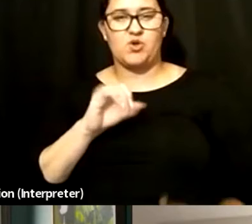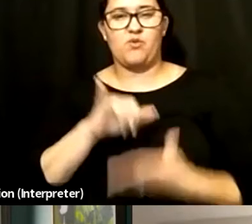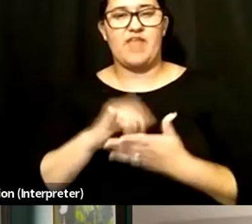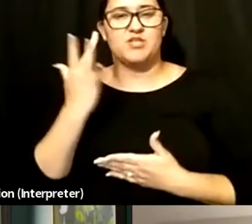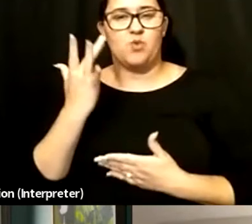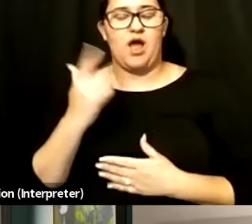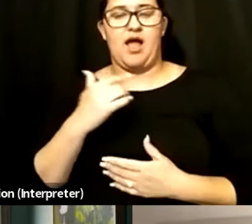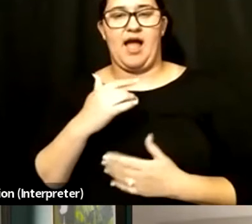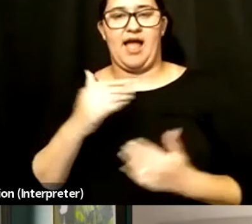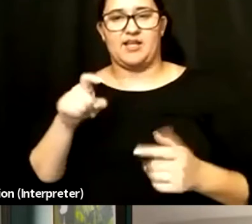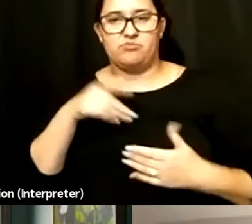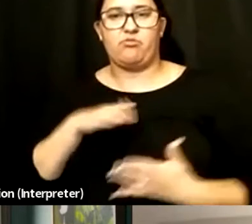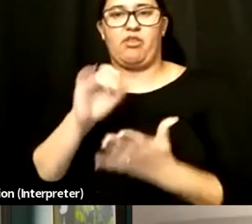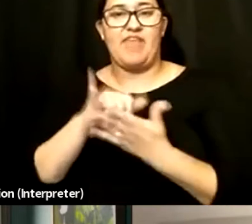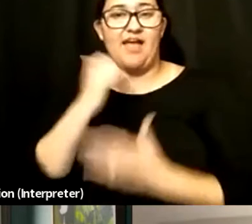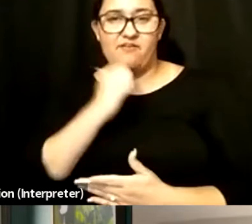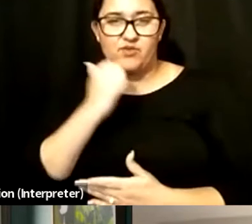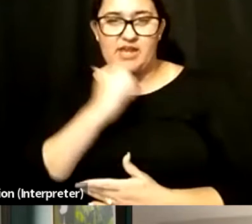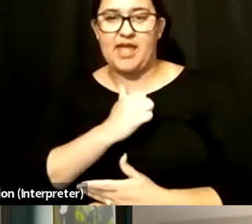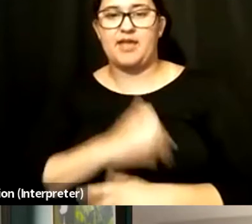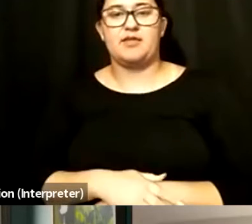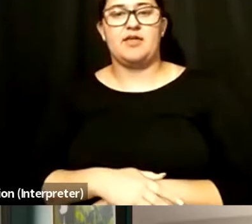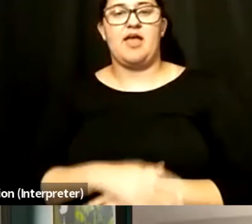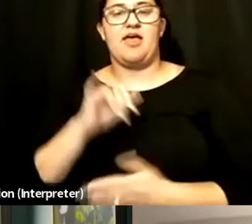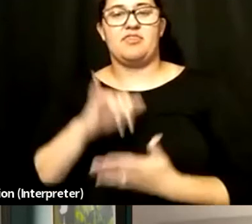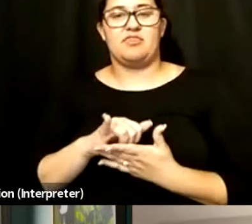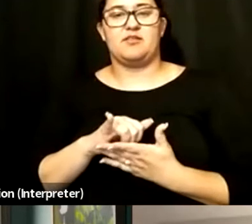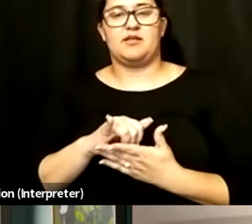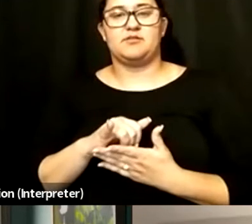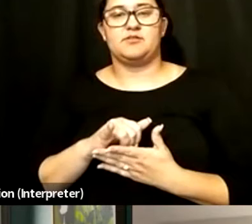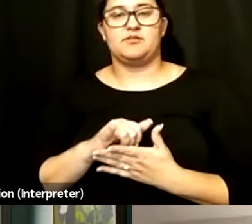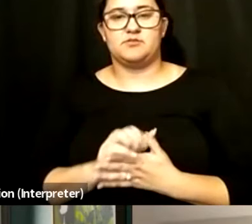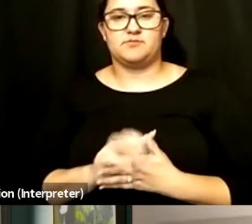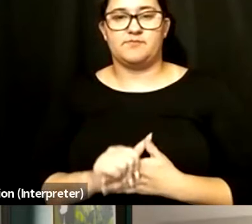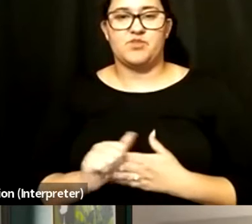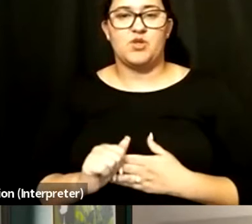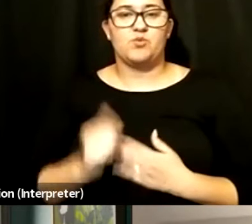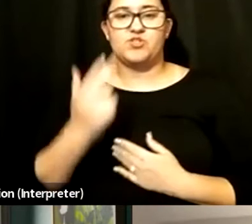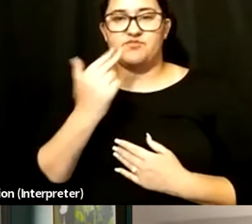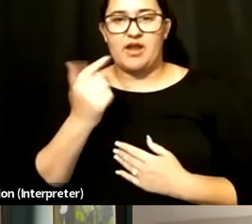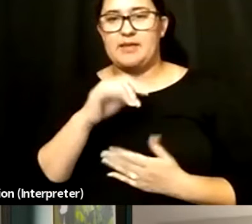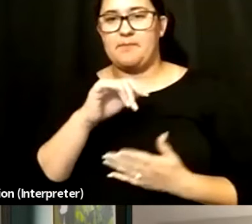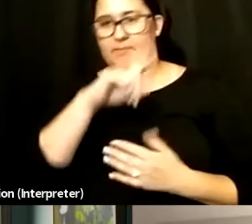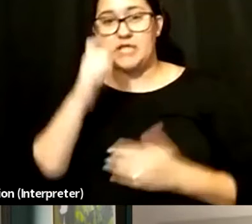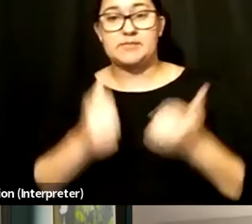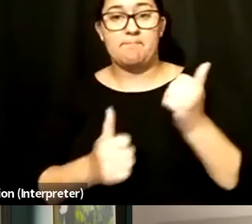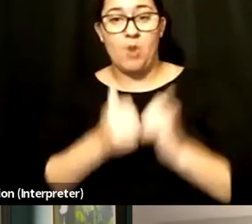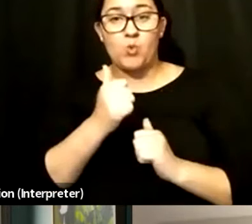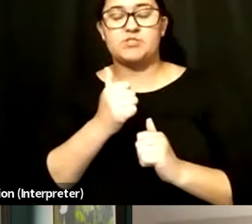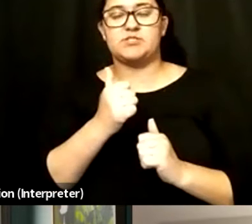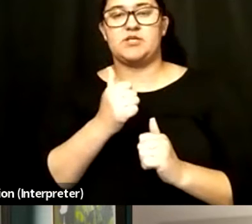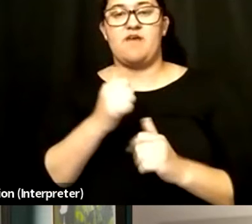day. And some of the most able settings are settings that are designed for disabled people.